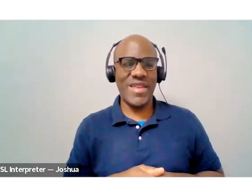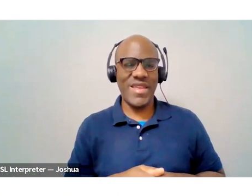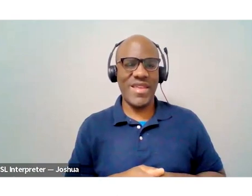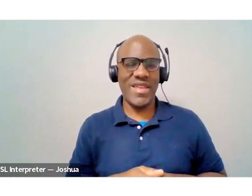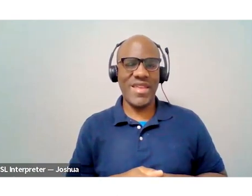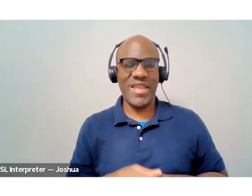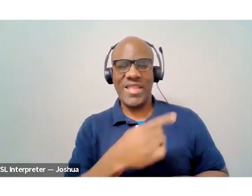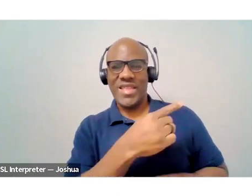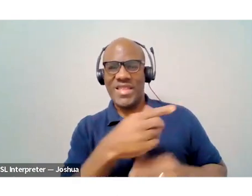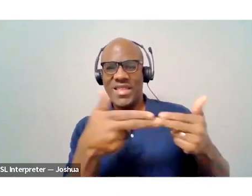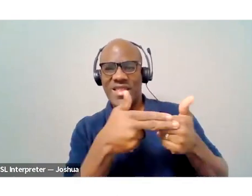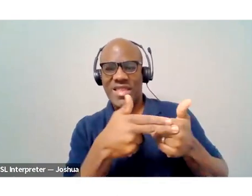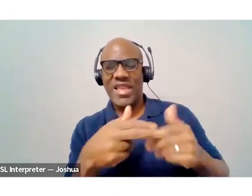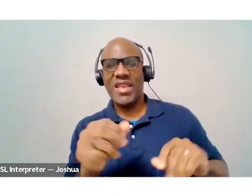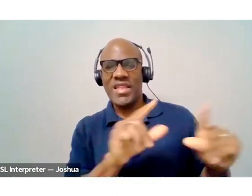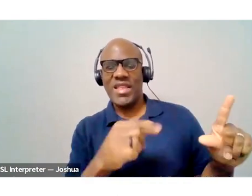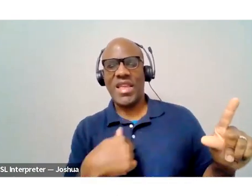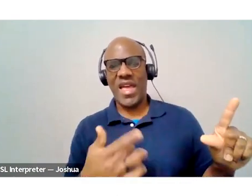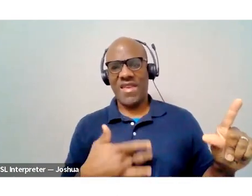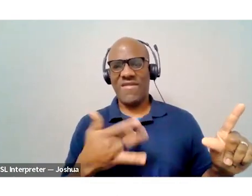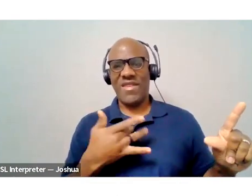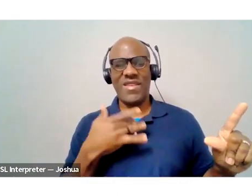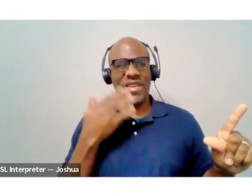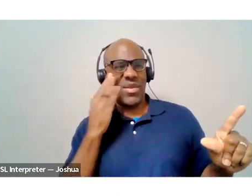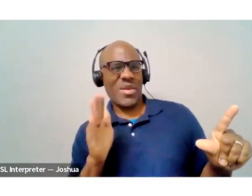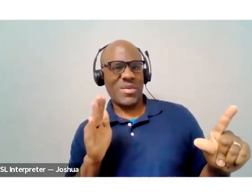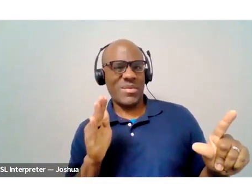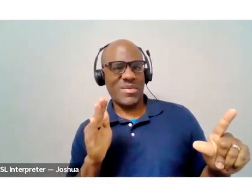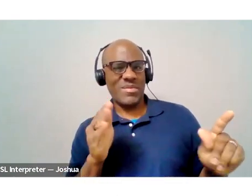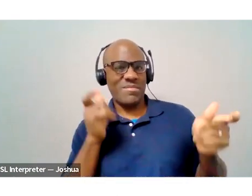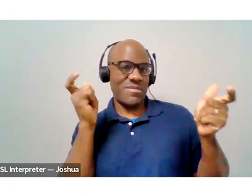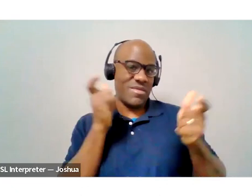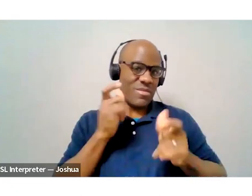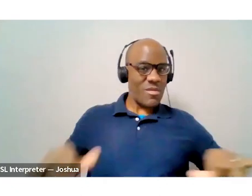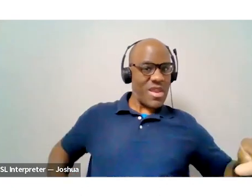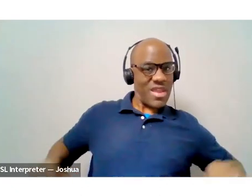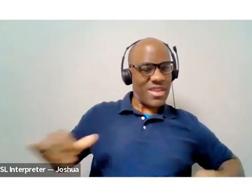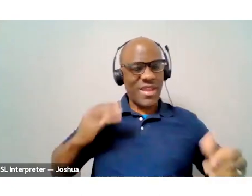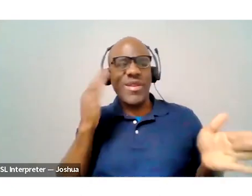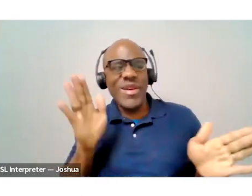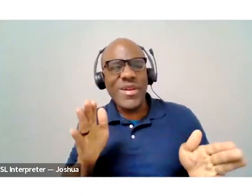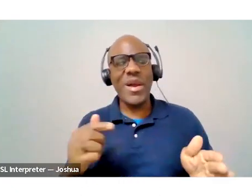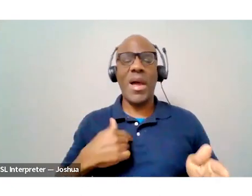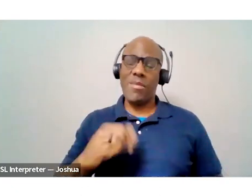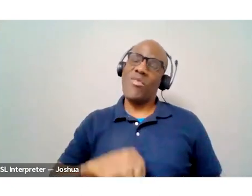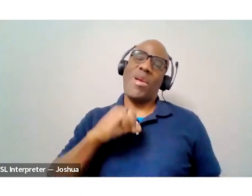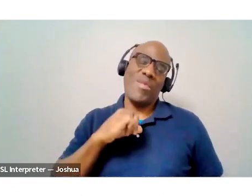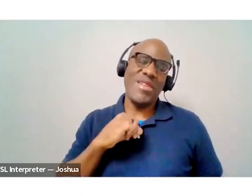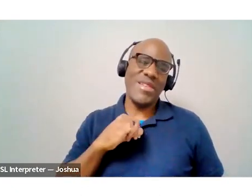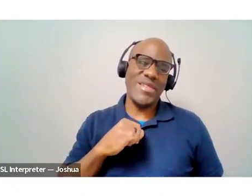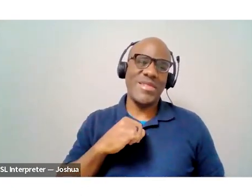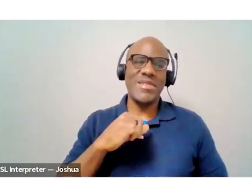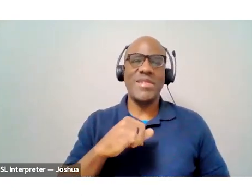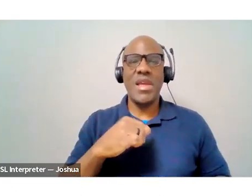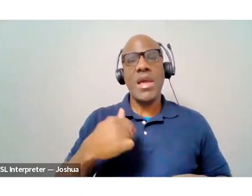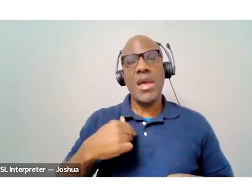feels a little, I don't know, humble brag or whatever, that I'm one of the most proud about, that I in the process of